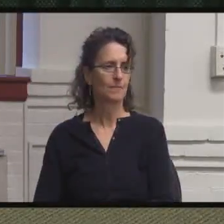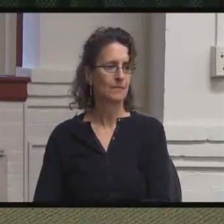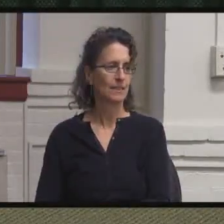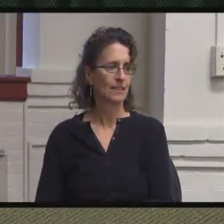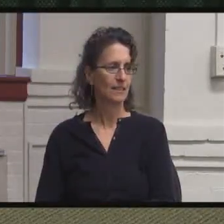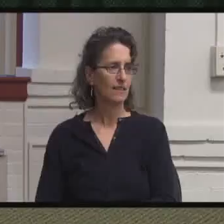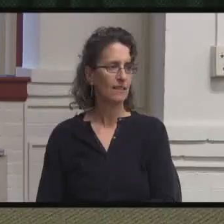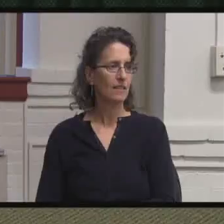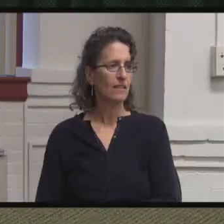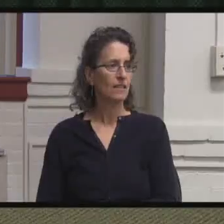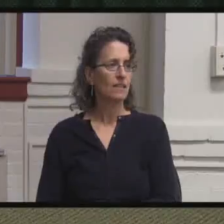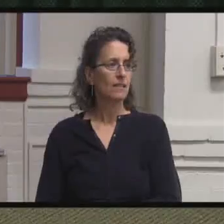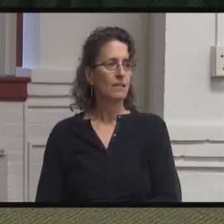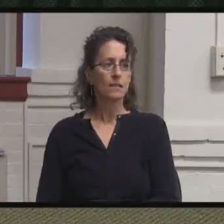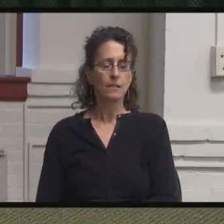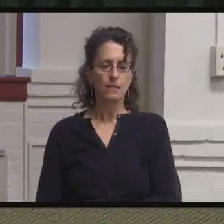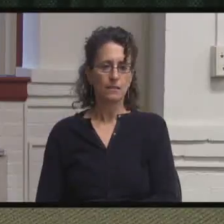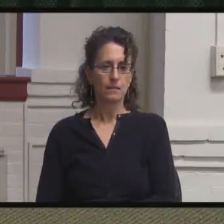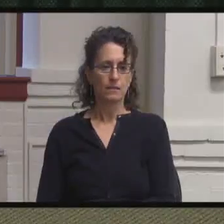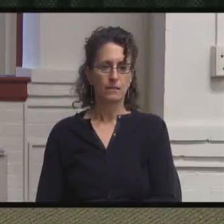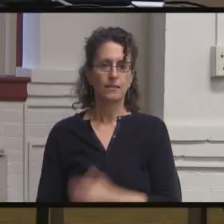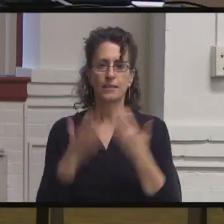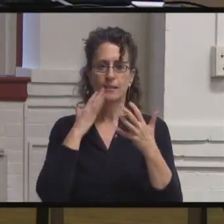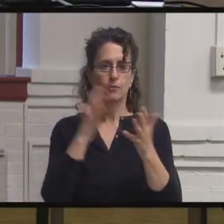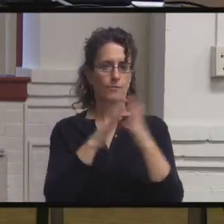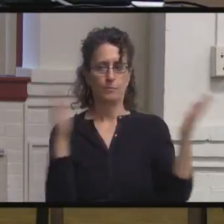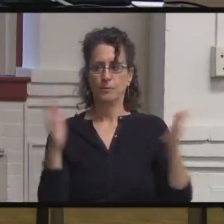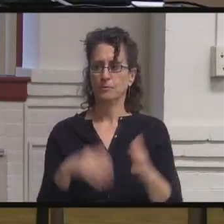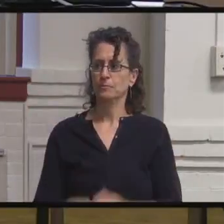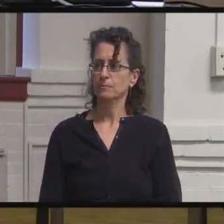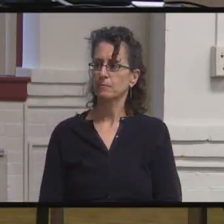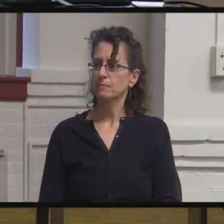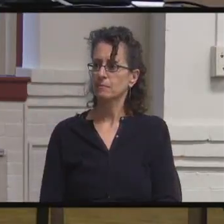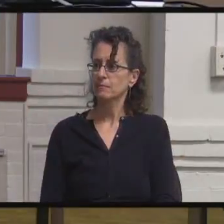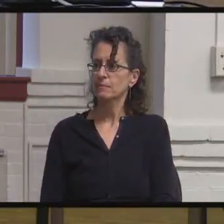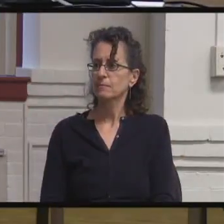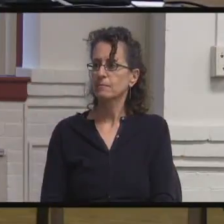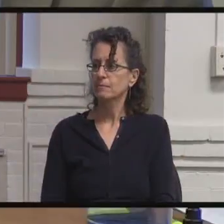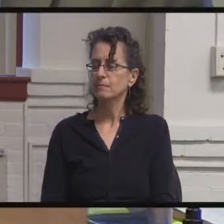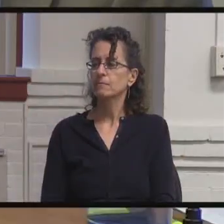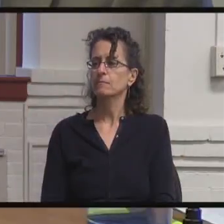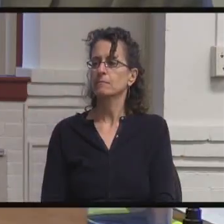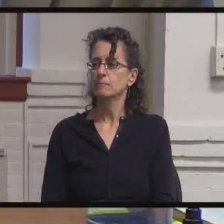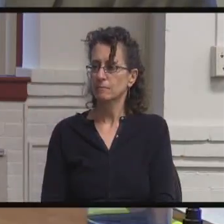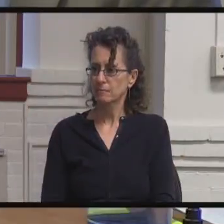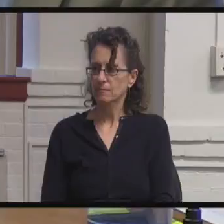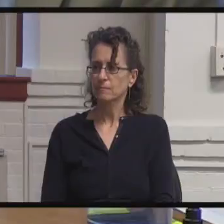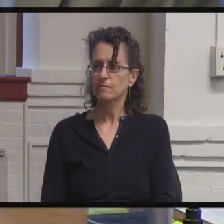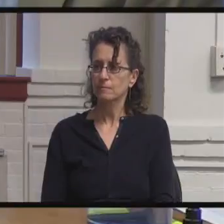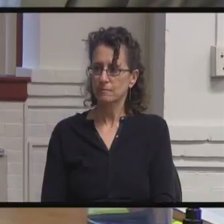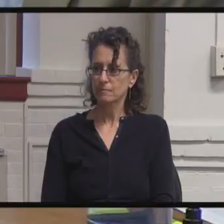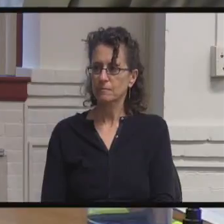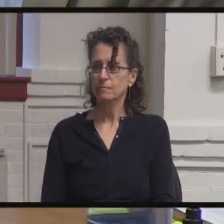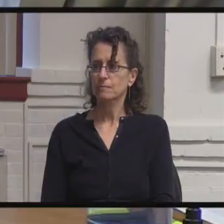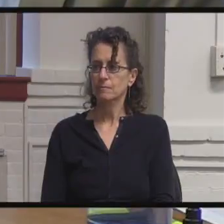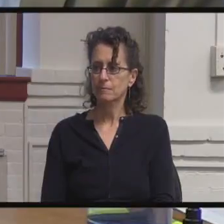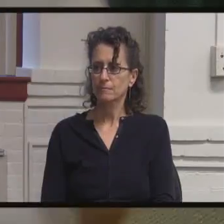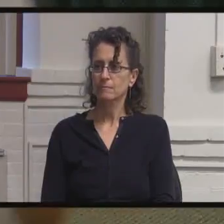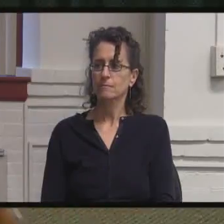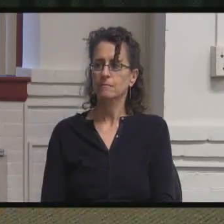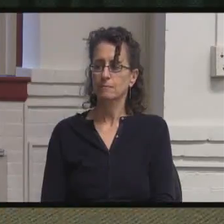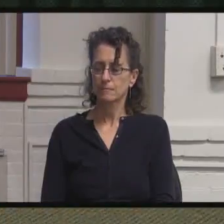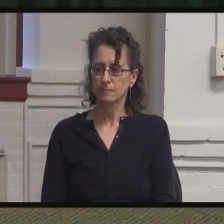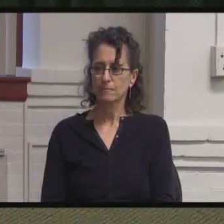That carries 4-0. Great. Thank you very much. Carol. Thanks. Have a good night. You too. Carol, when are they going to do it? Is it going to be in this